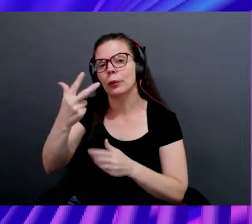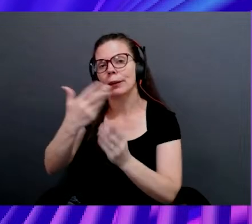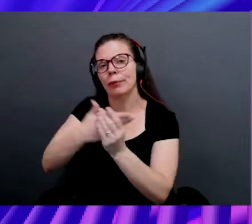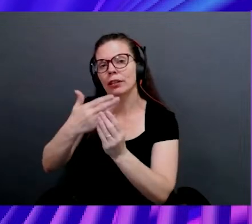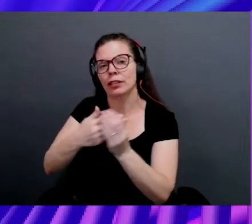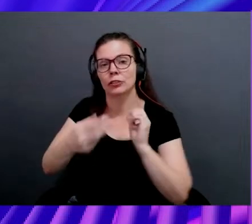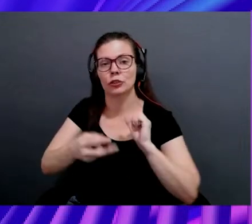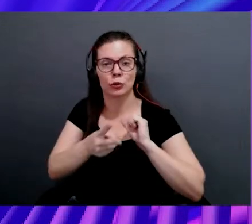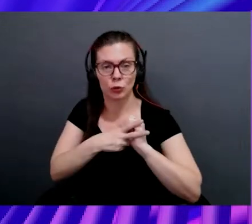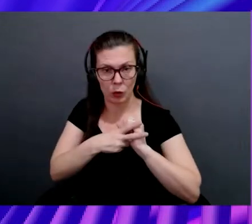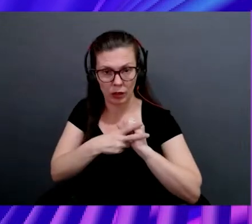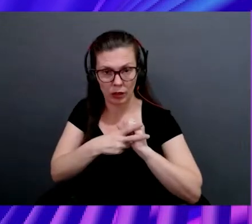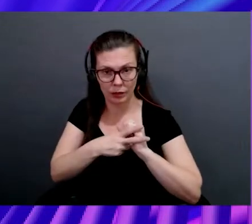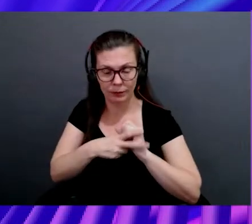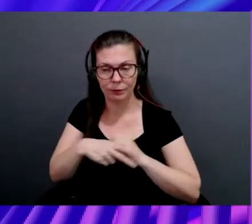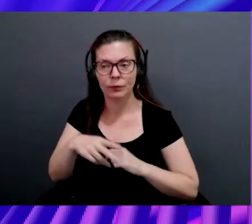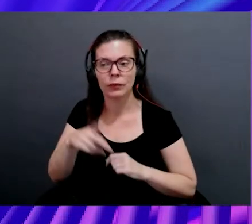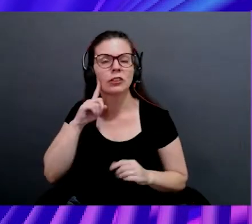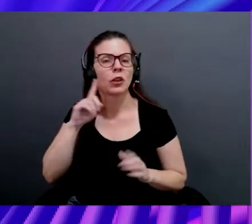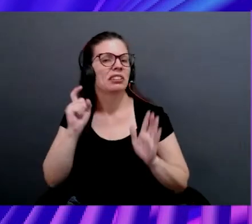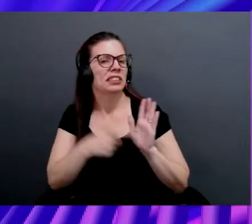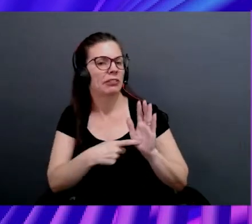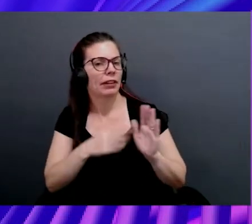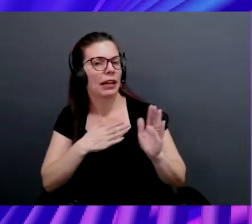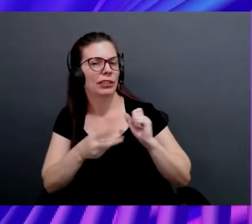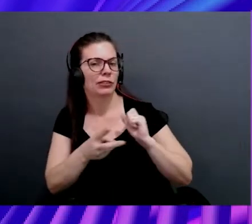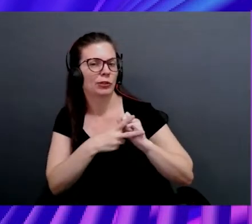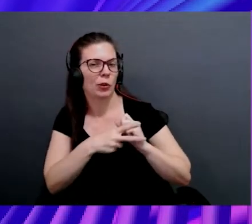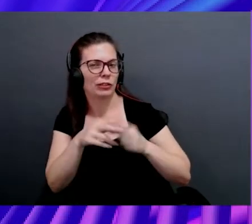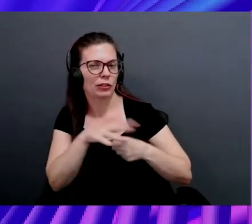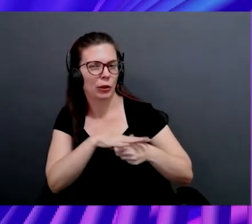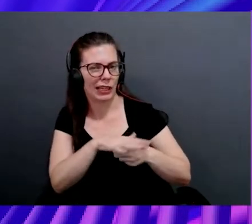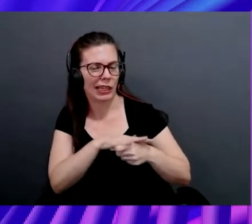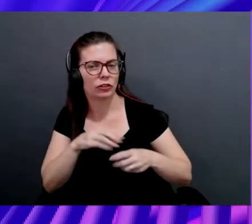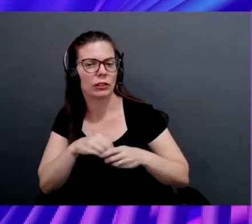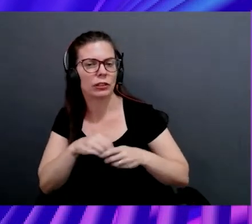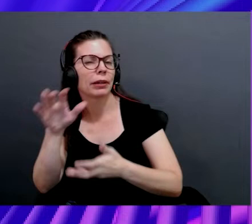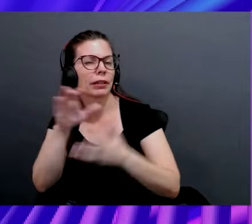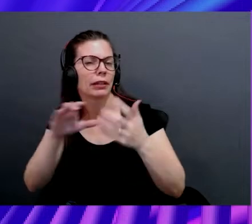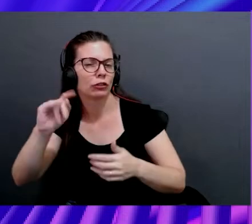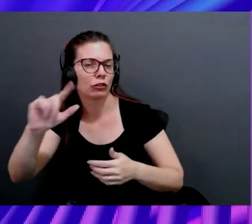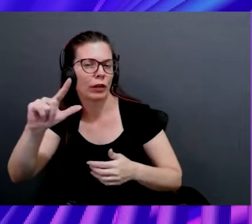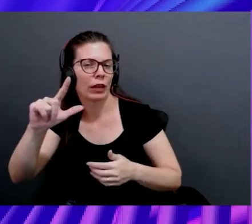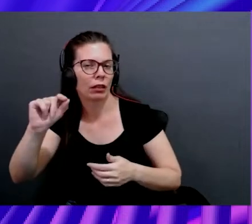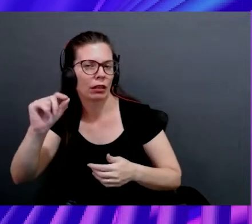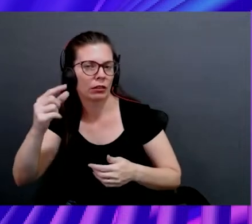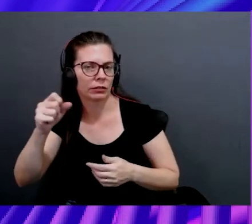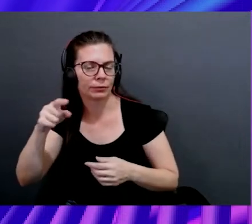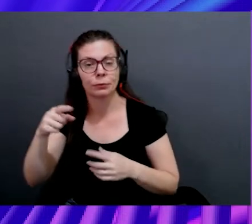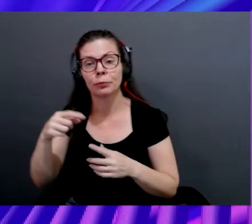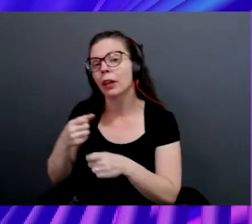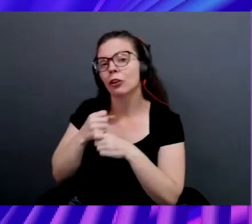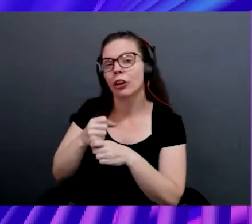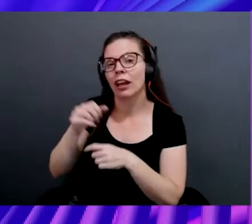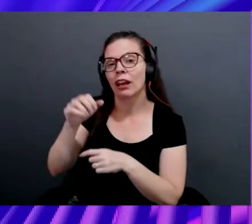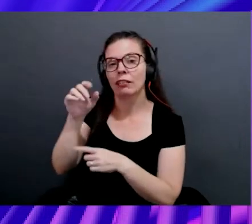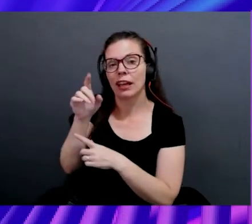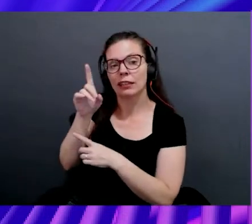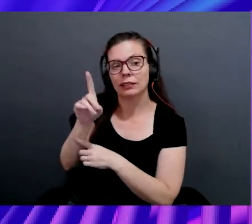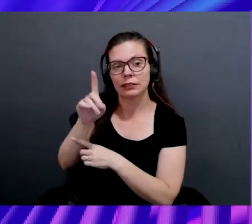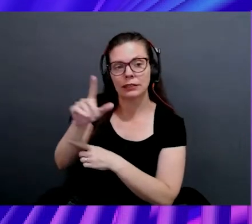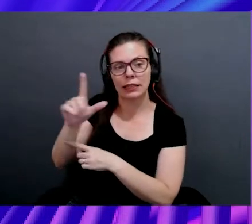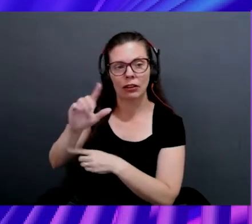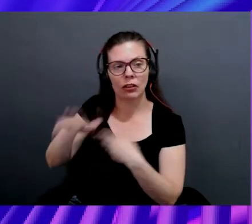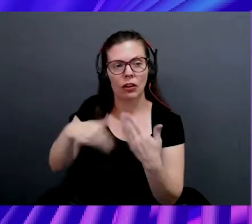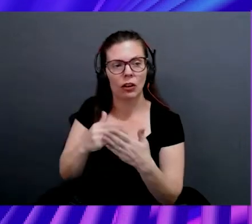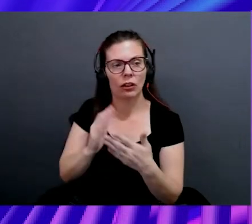I'm going to do this, identify my storage location in my CloudTrail logs. I'm going to go ahead and just create this DDL that all of our users,